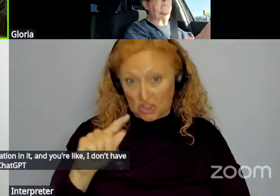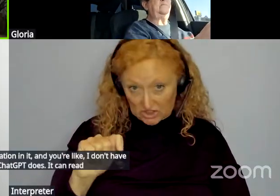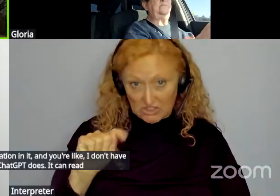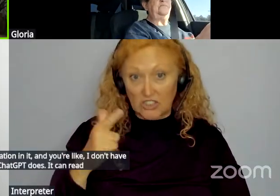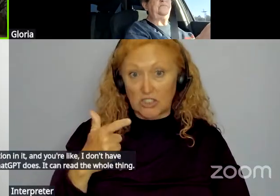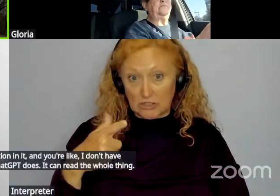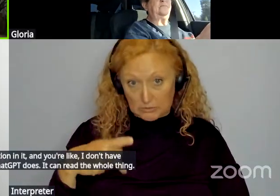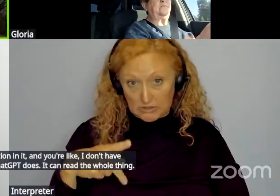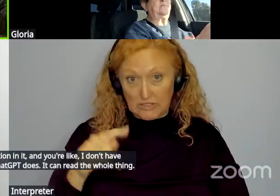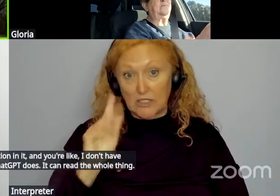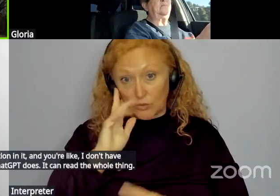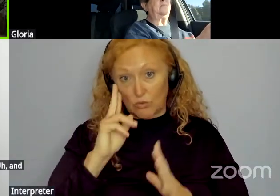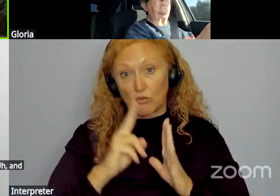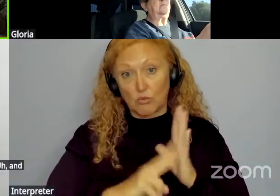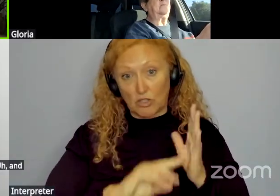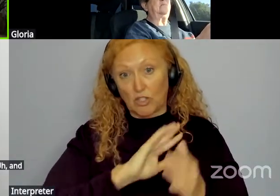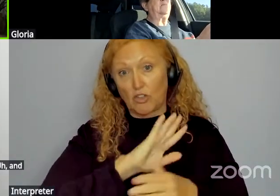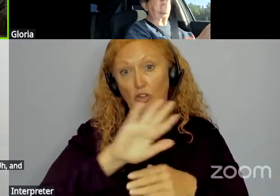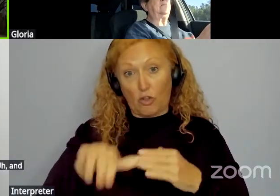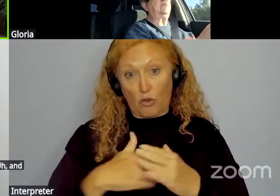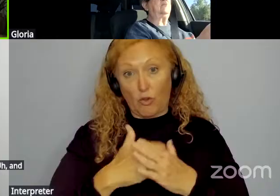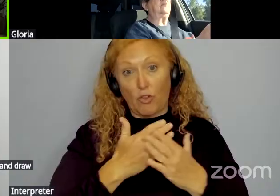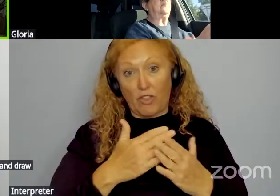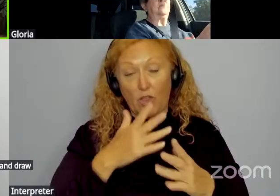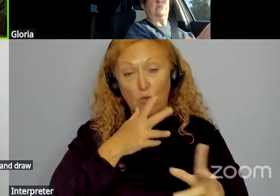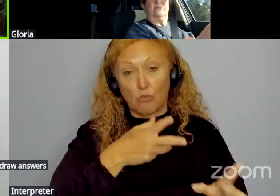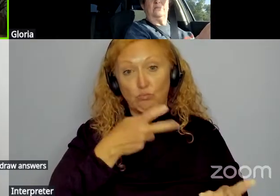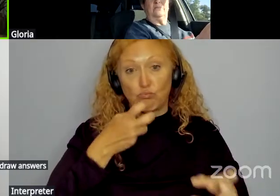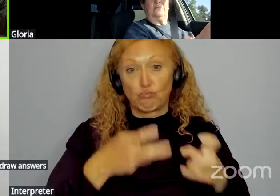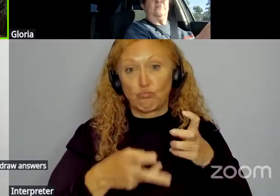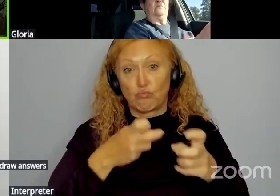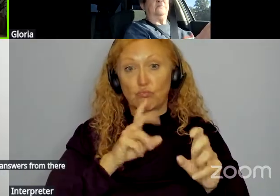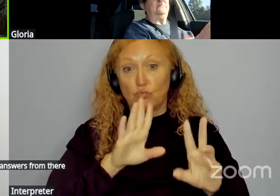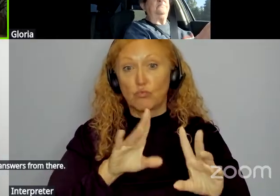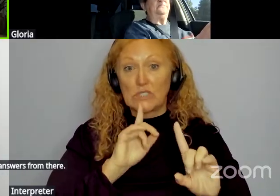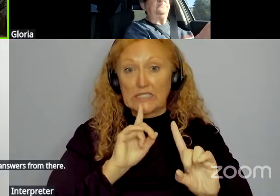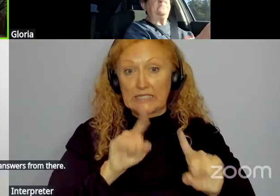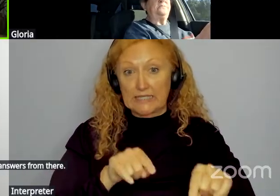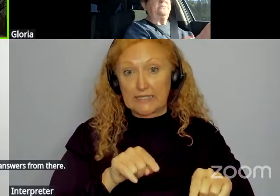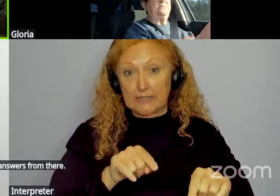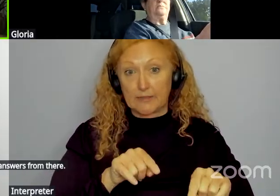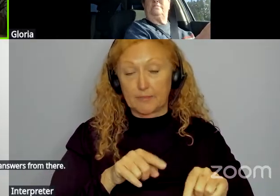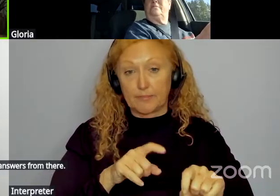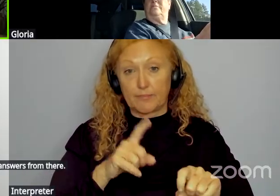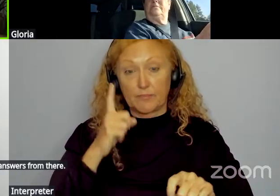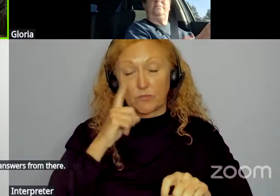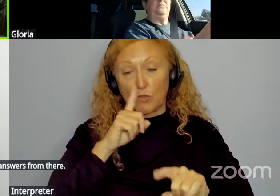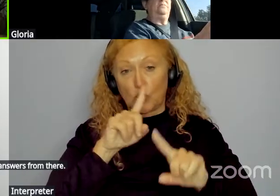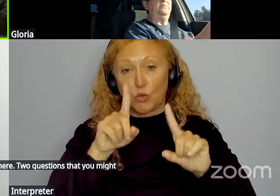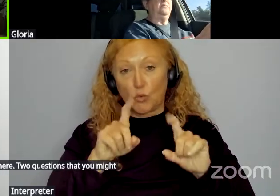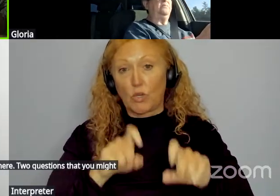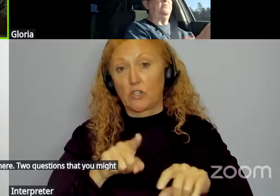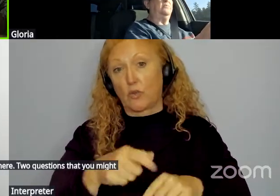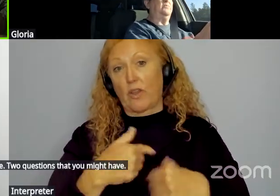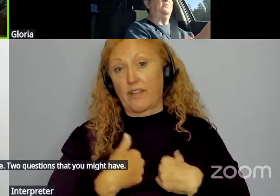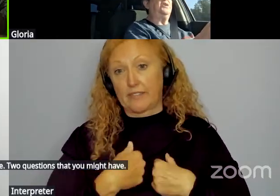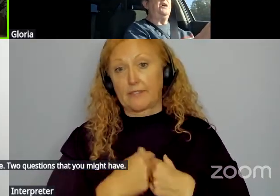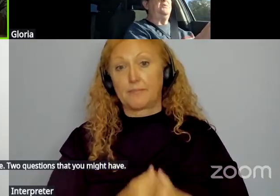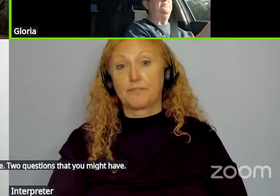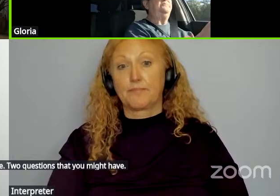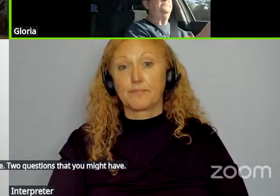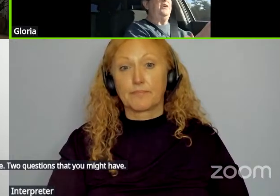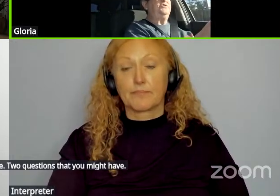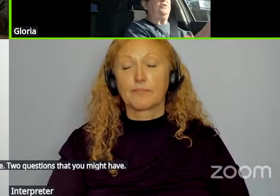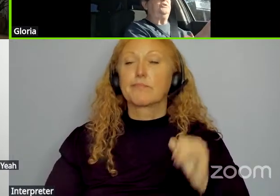thing, and draw answers from there to questions that you might have.